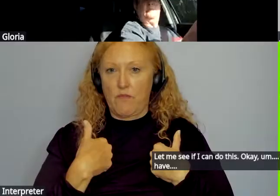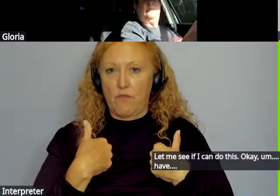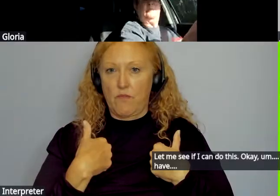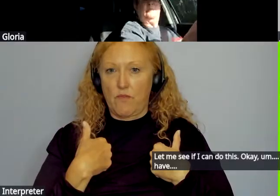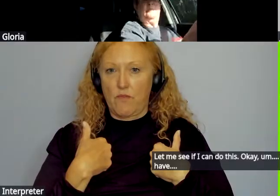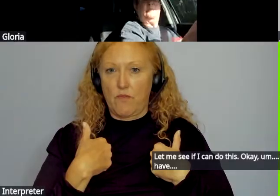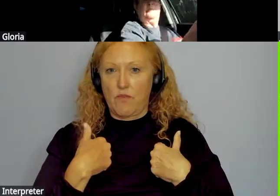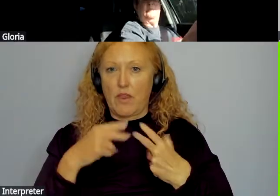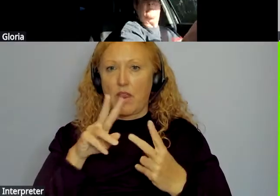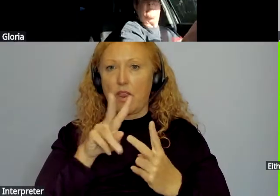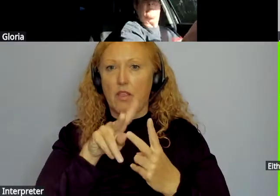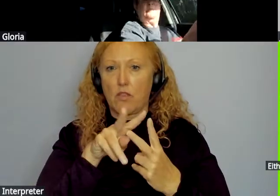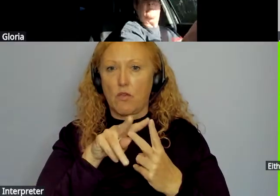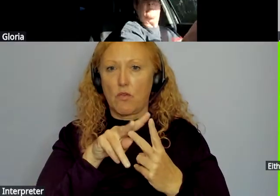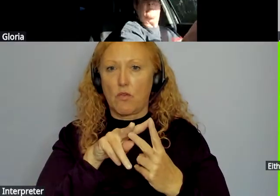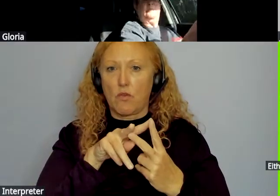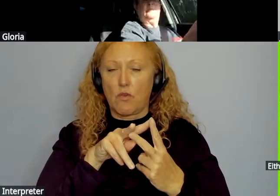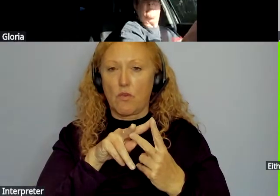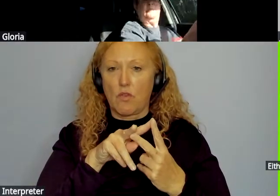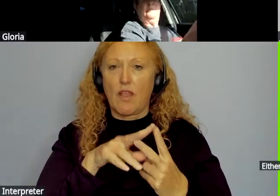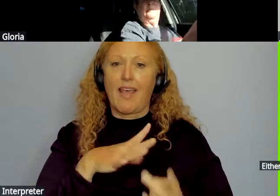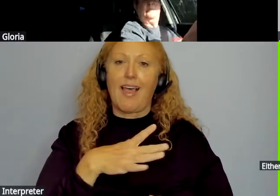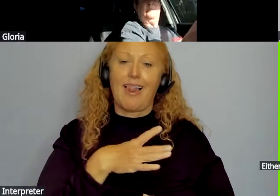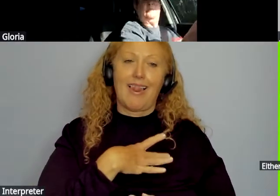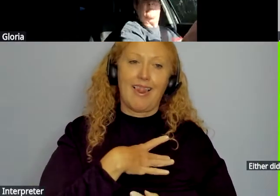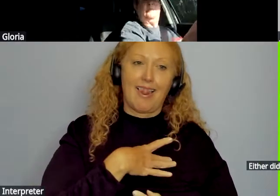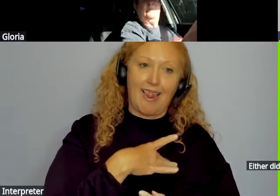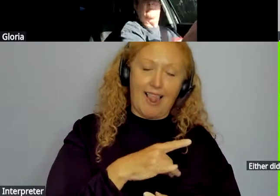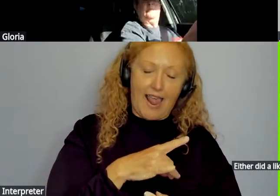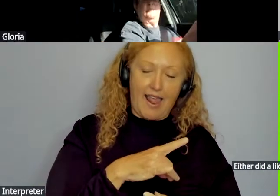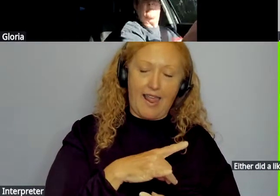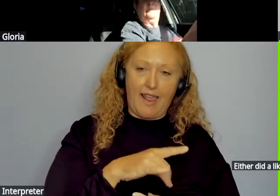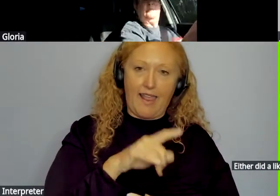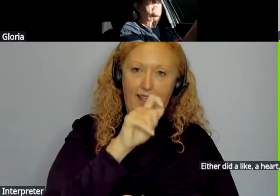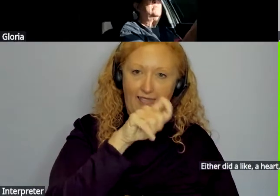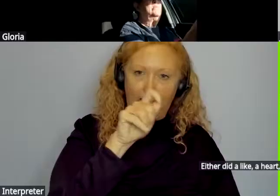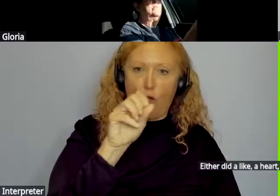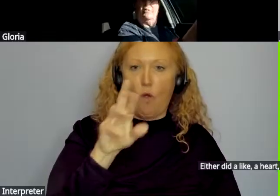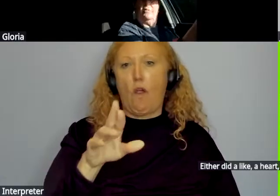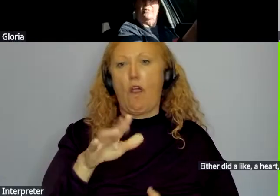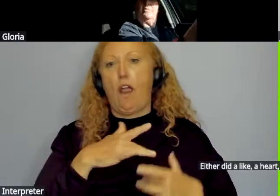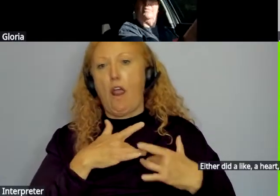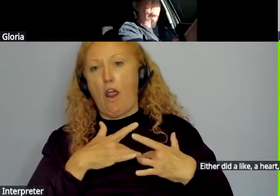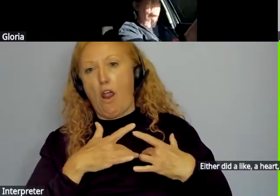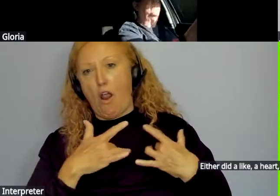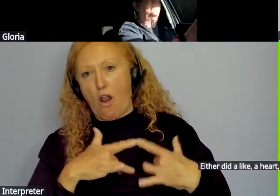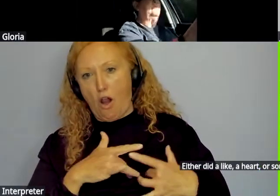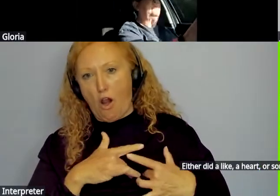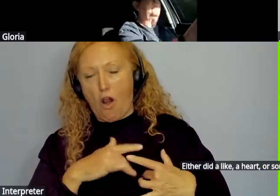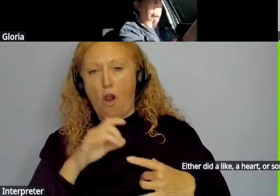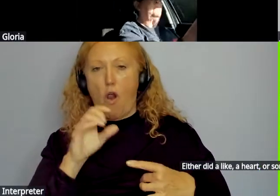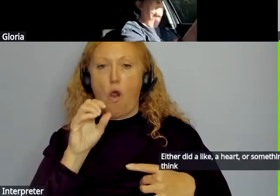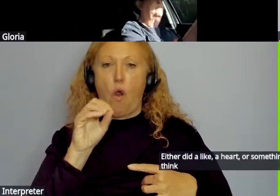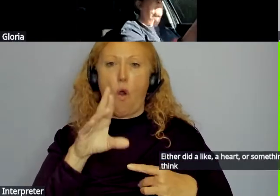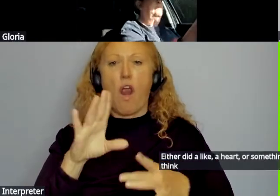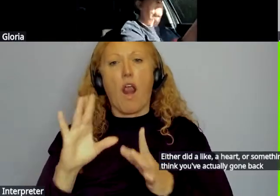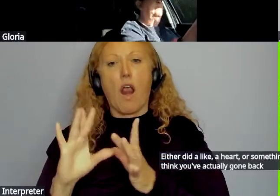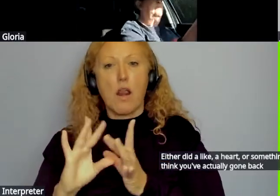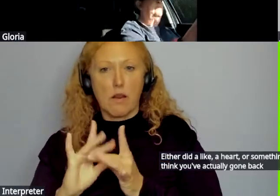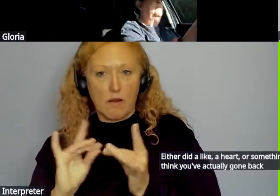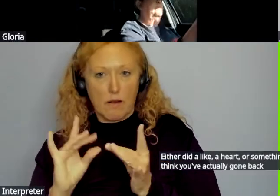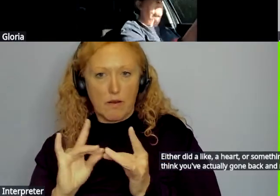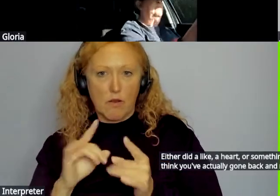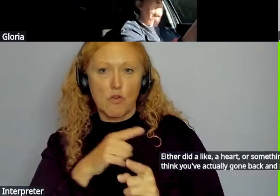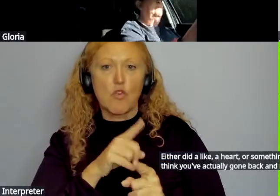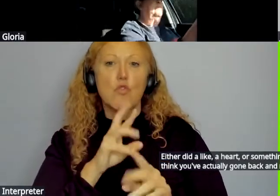either did a like, a heart, or something like that, or actually comment, I think you've actually gone back and responded to all the